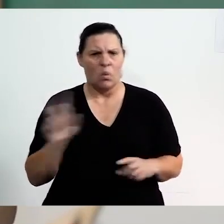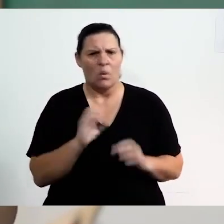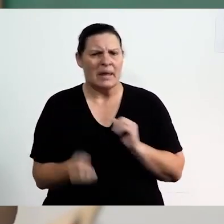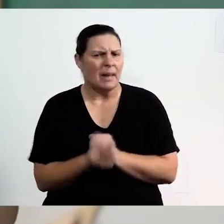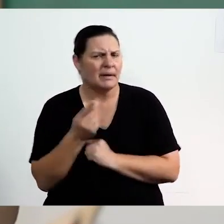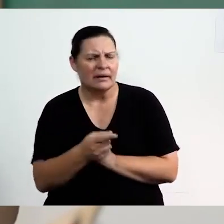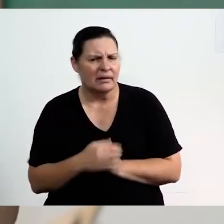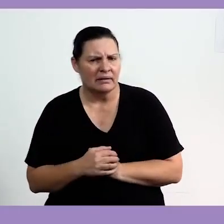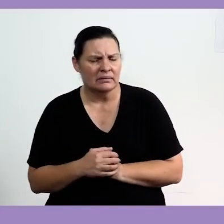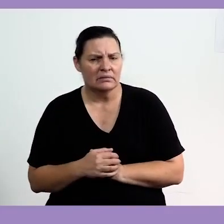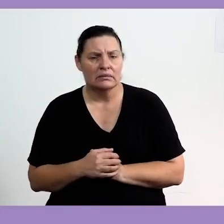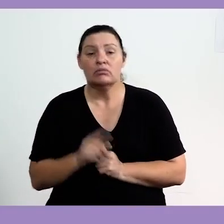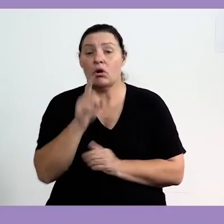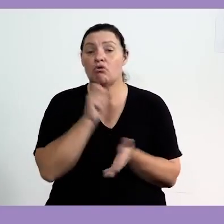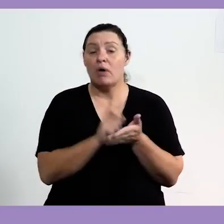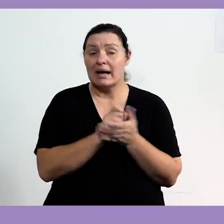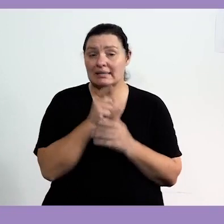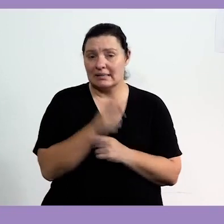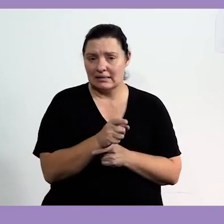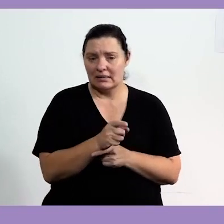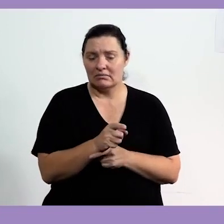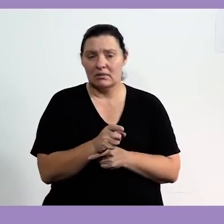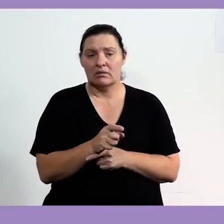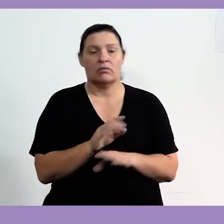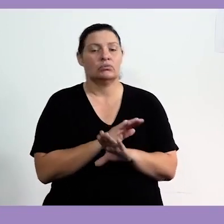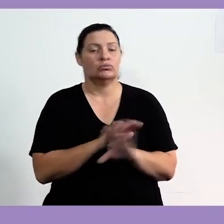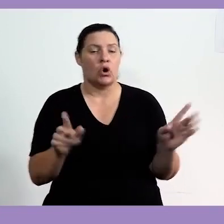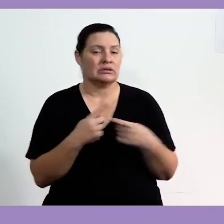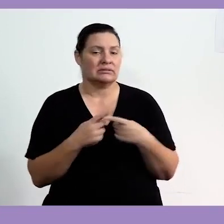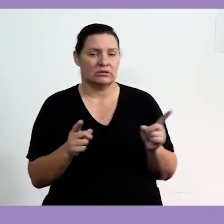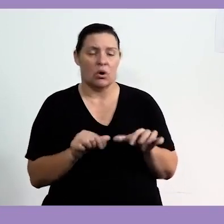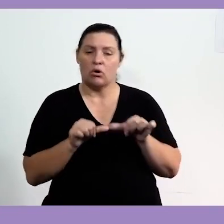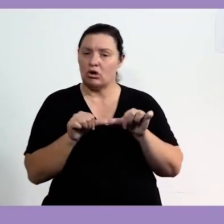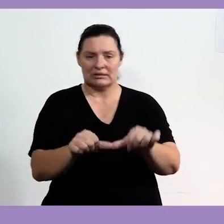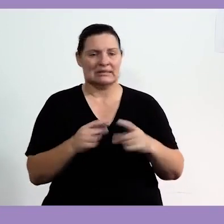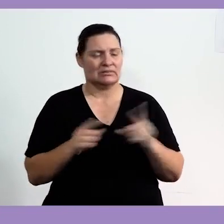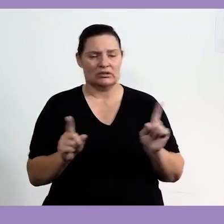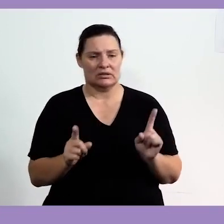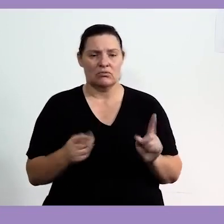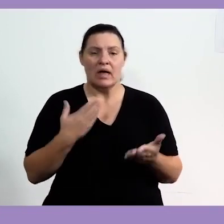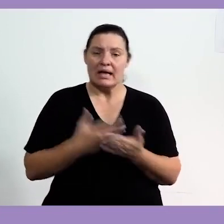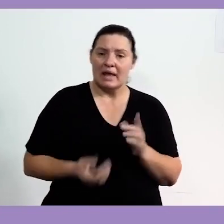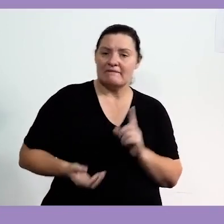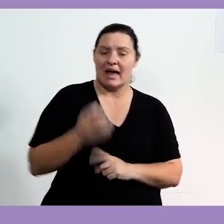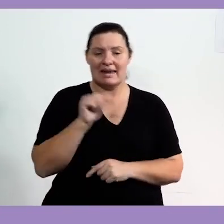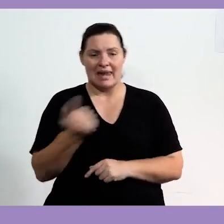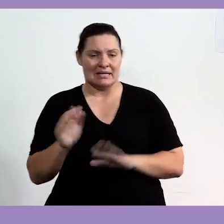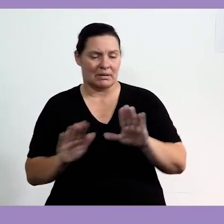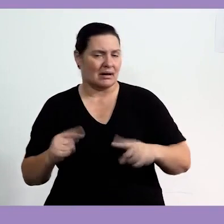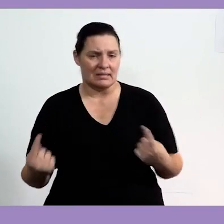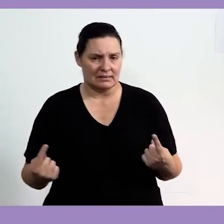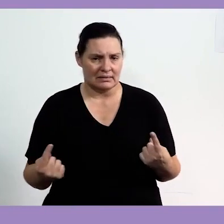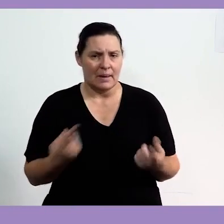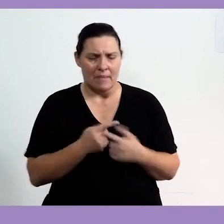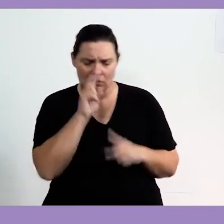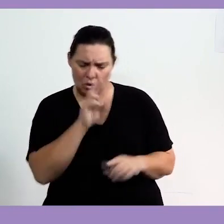So what do you think is going on here? So what we've written here is not a difference or a constant difference for us to find the next